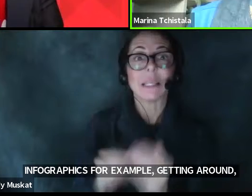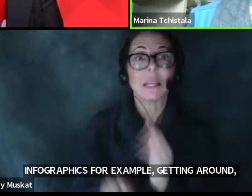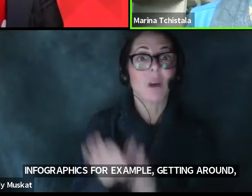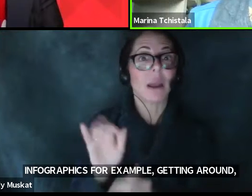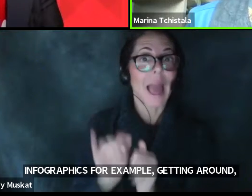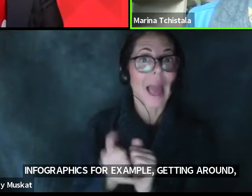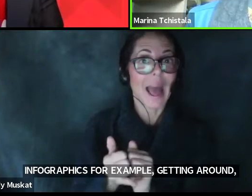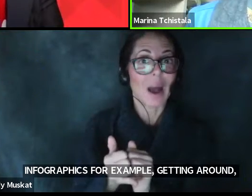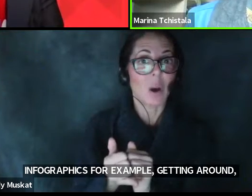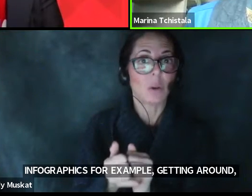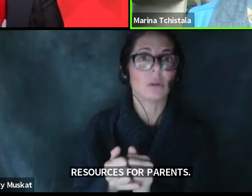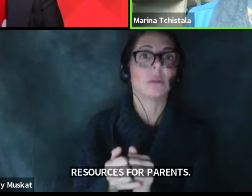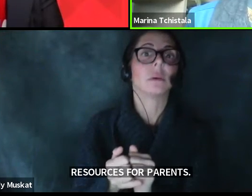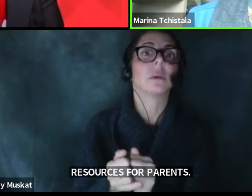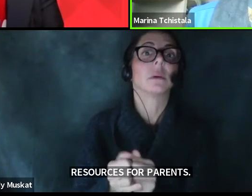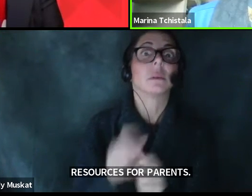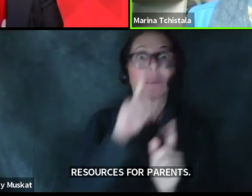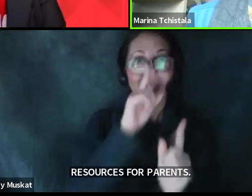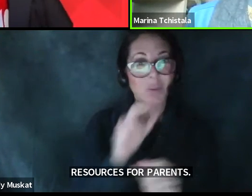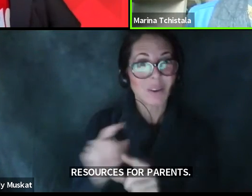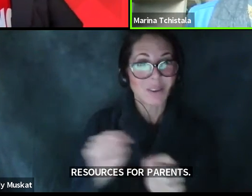Toronto Public Health Twitter.